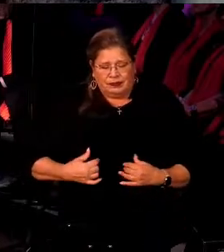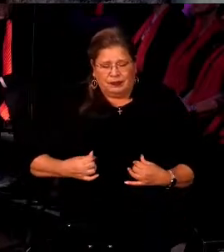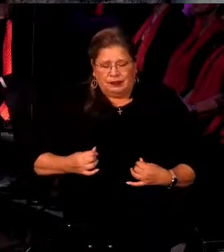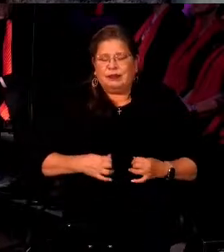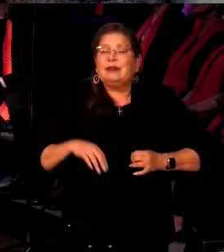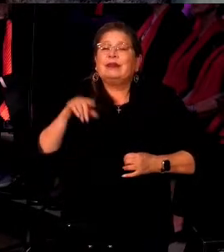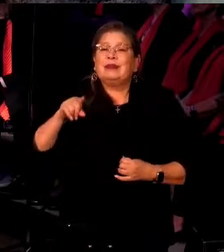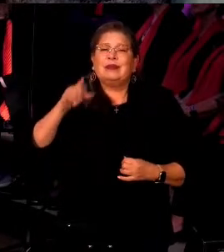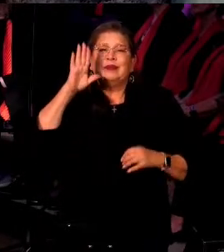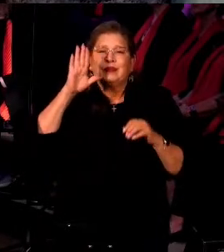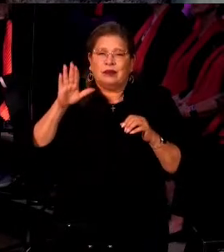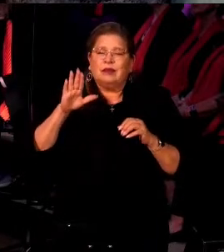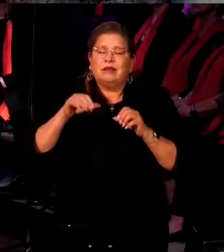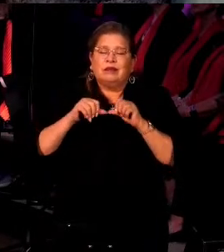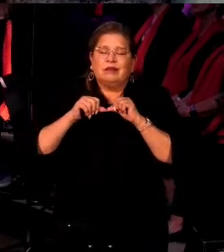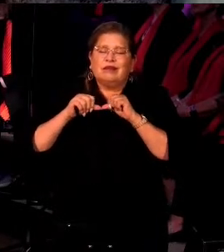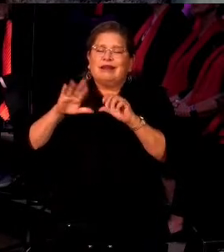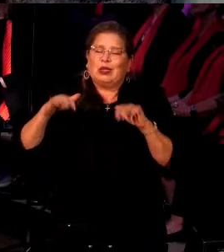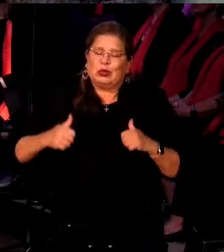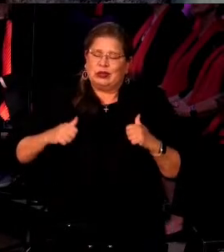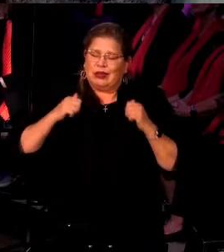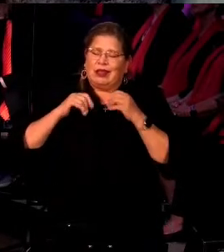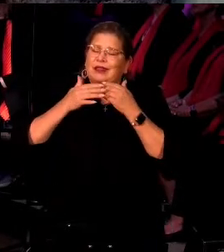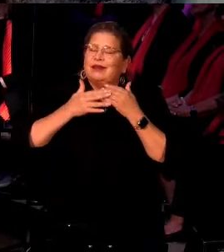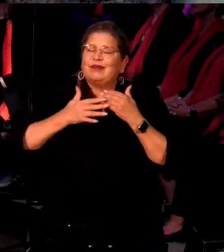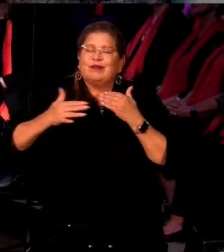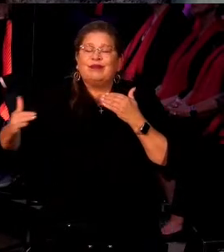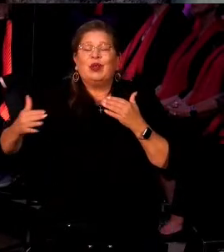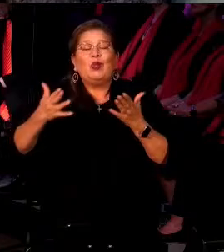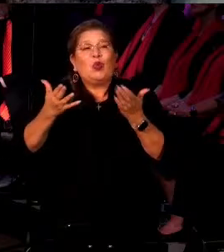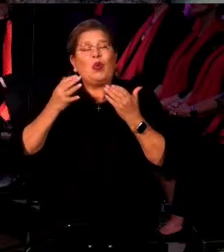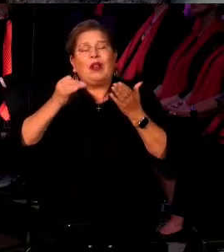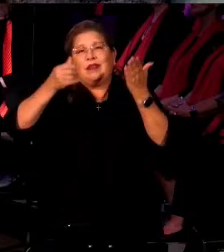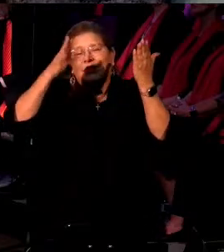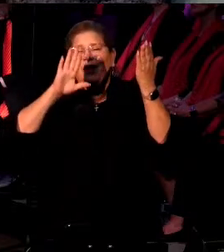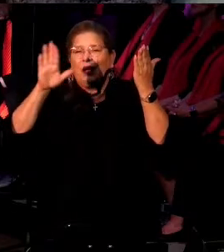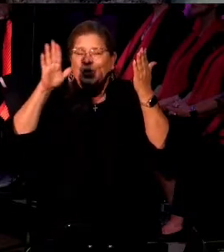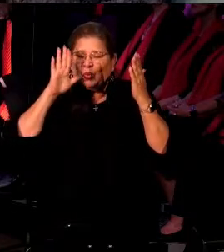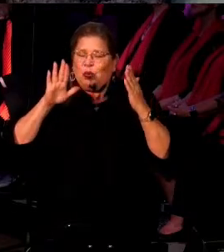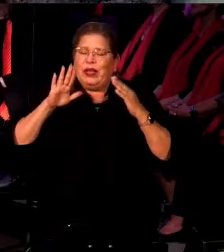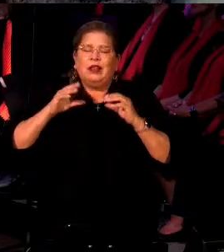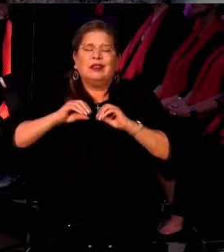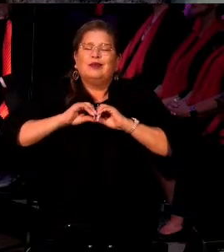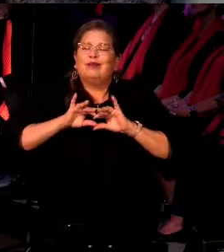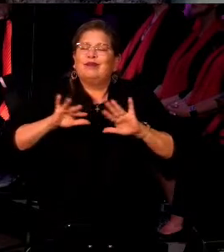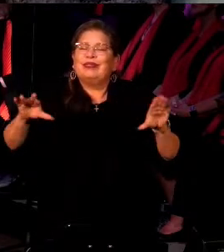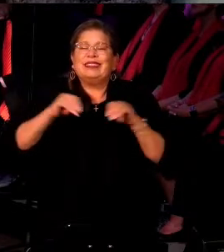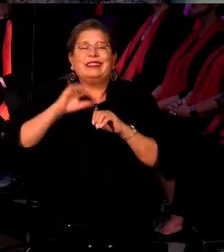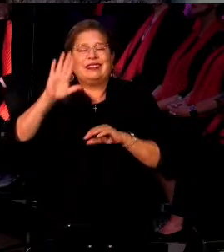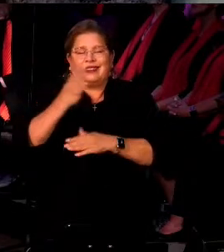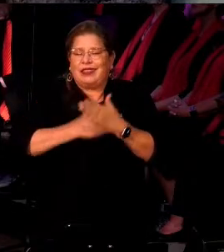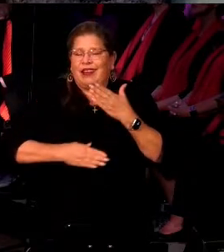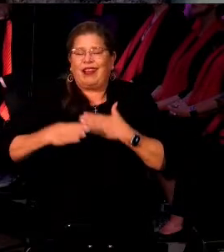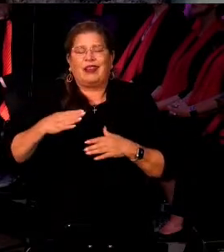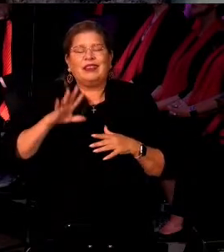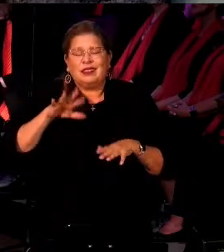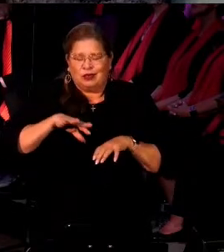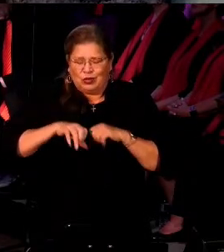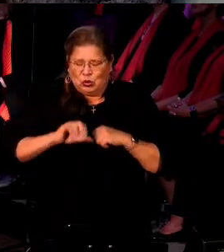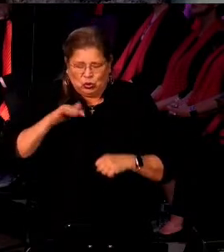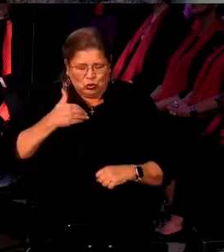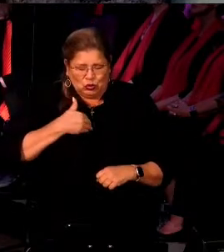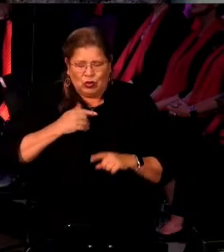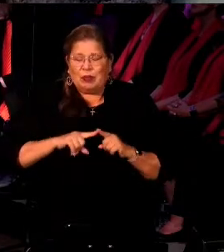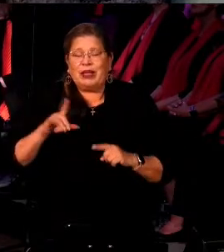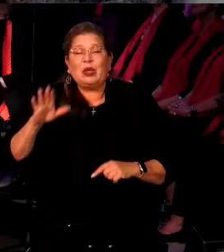And he shall prolong his days. The will of the Lord shall prosper in his hand. Out of anguish of his soul, he shall